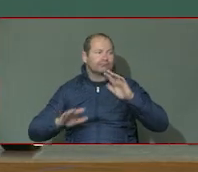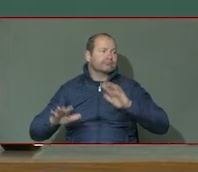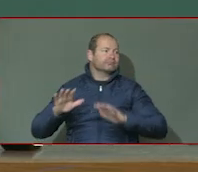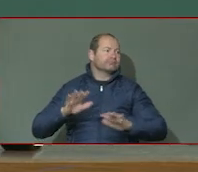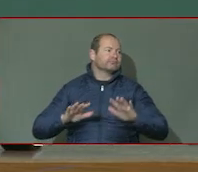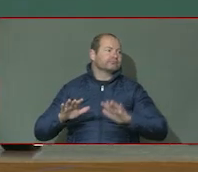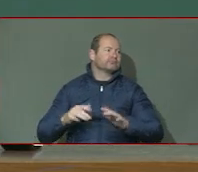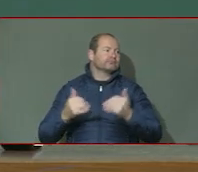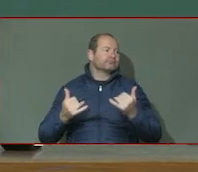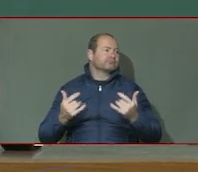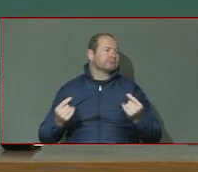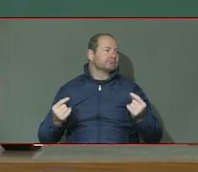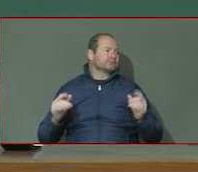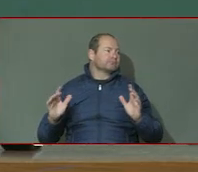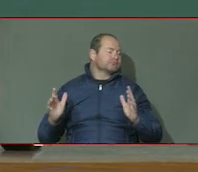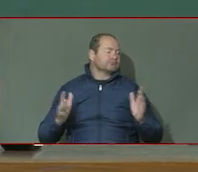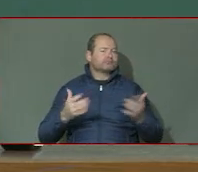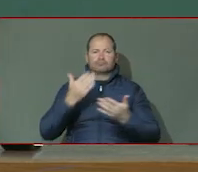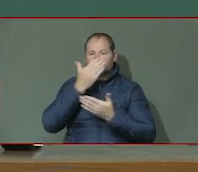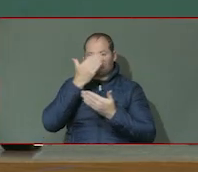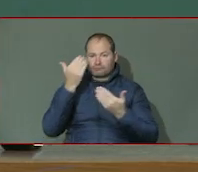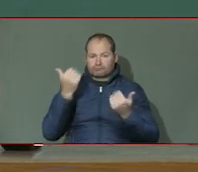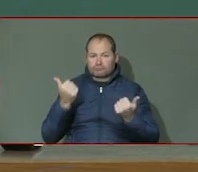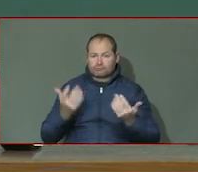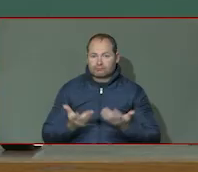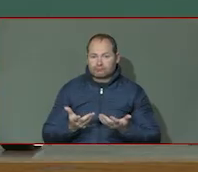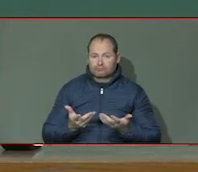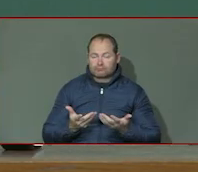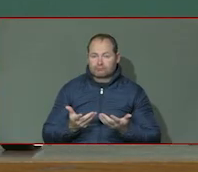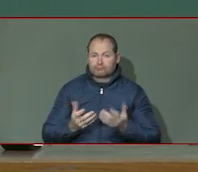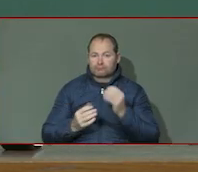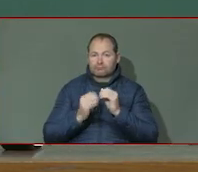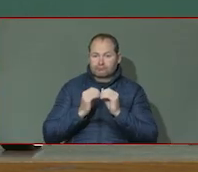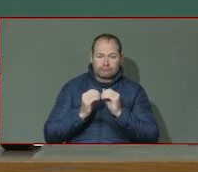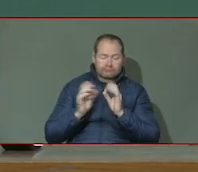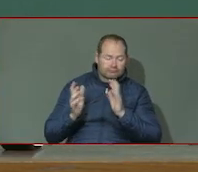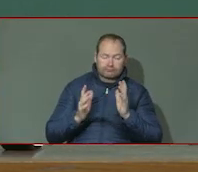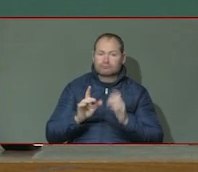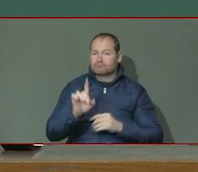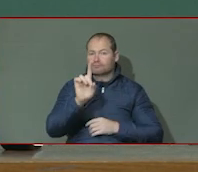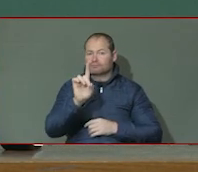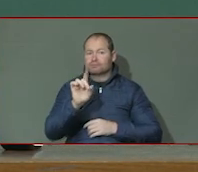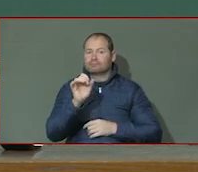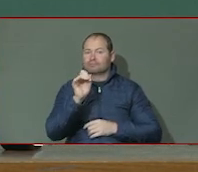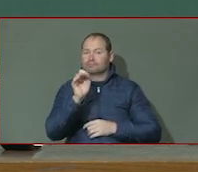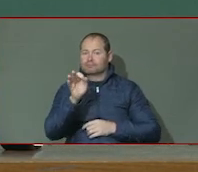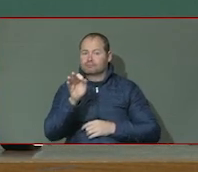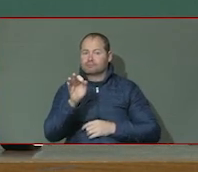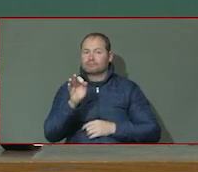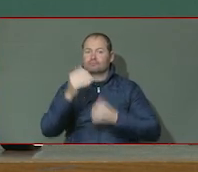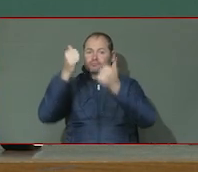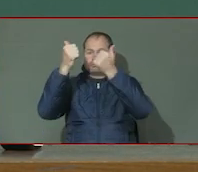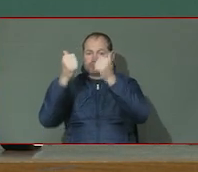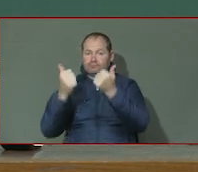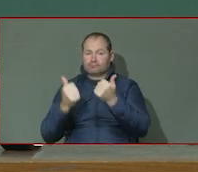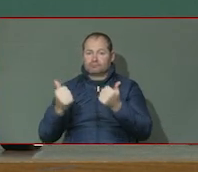can rectify it. You don't know what to do. If you do the account, if it starts with a credit balance and ends with a